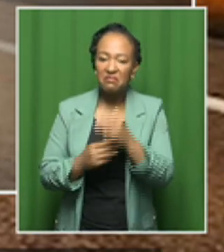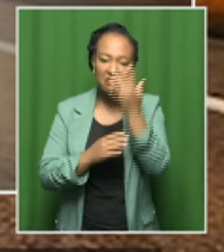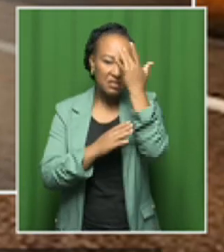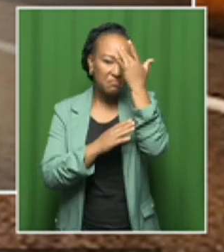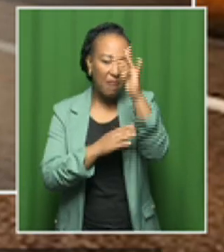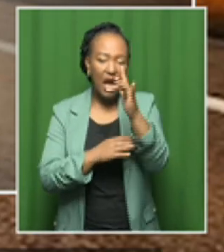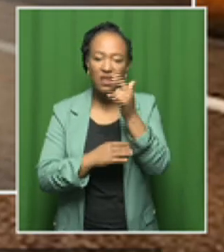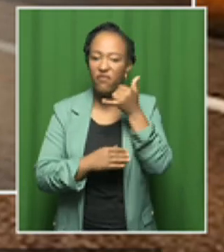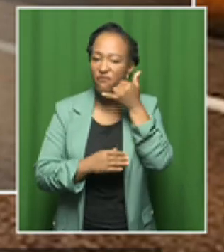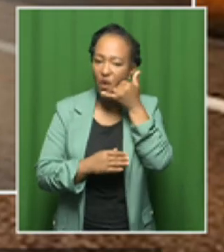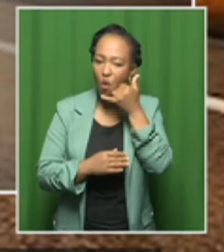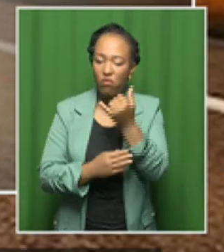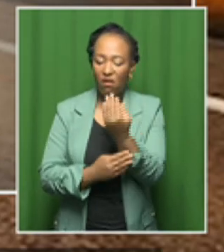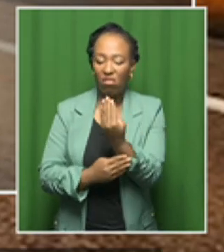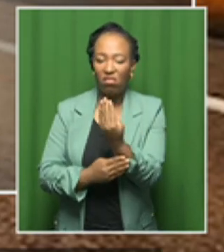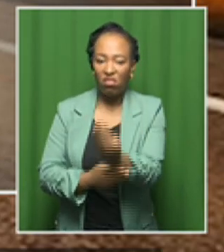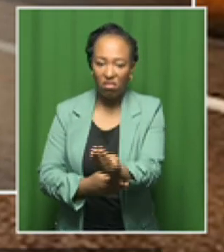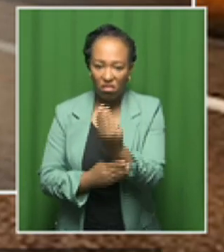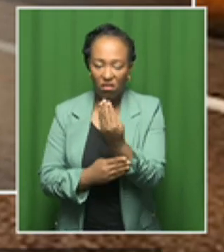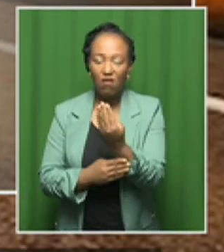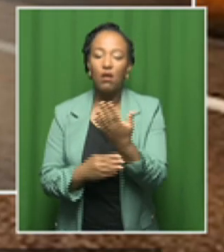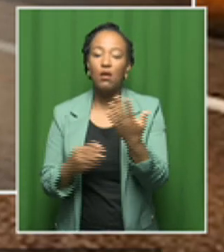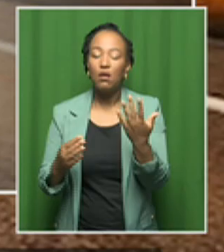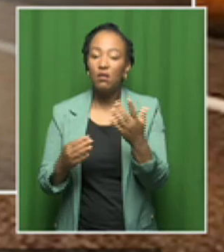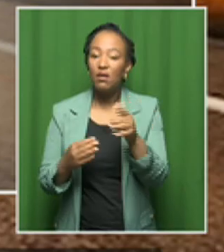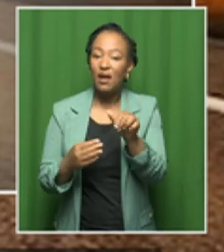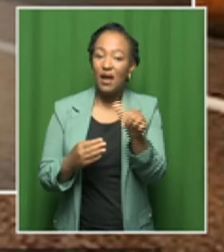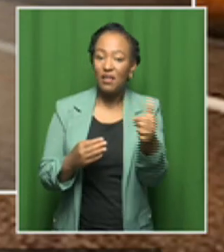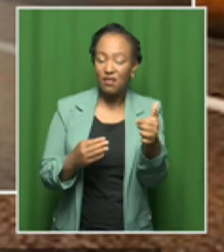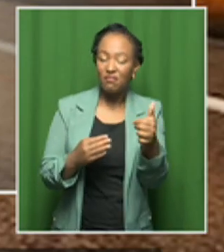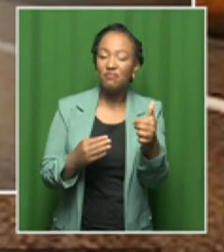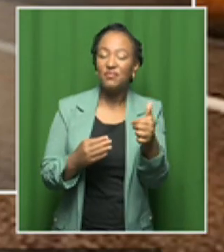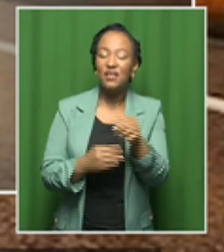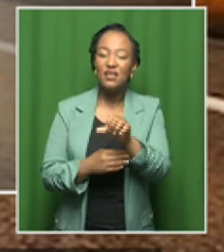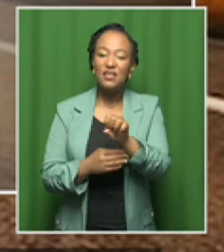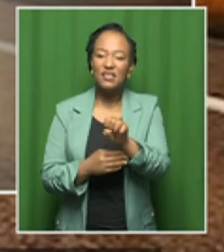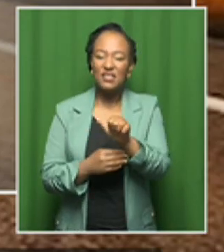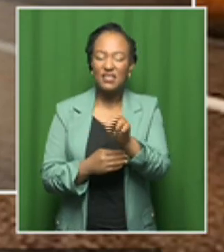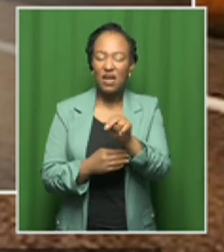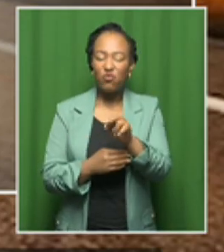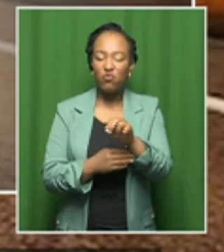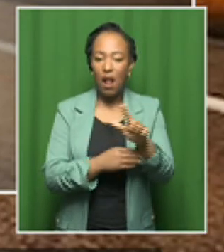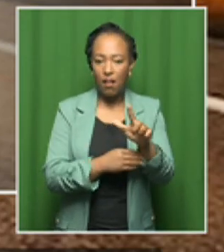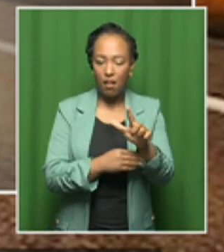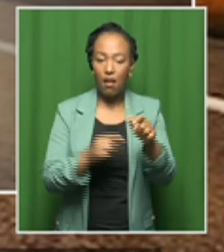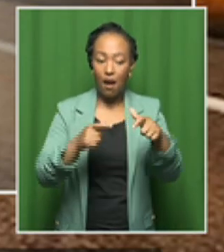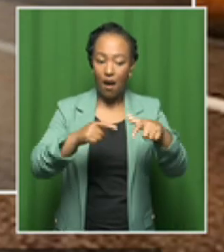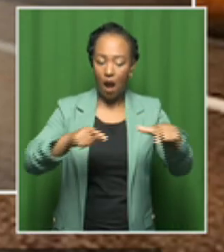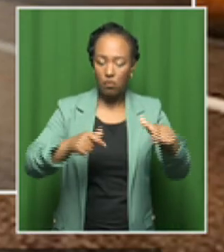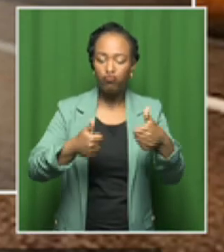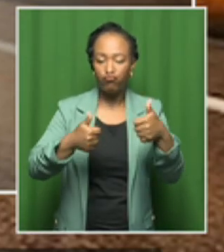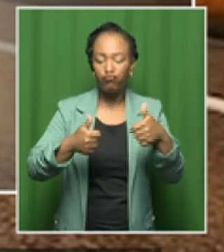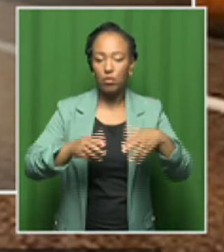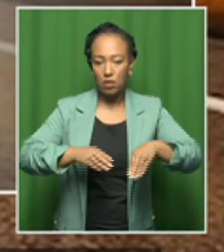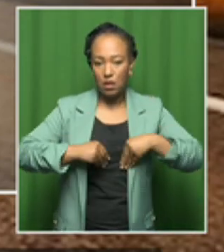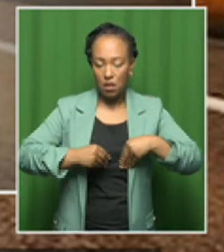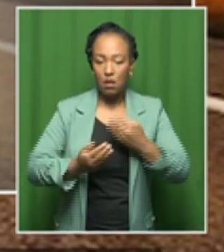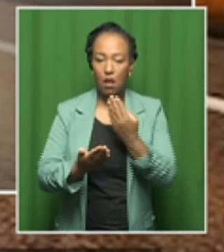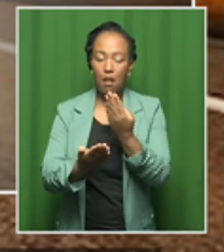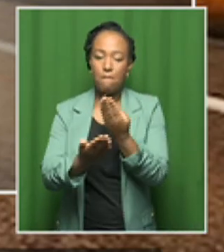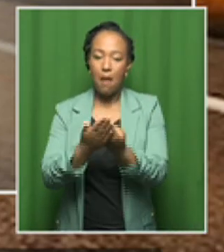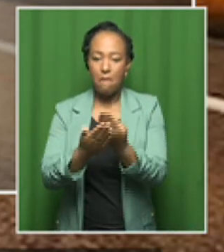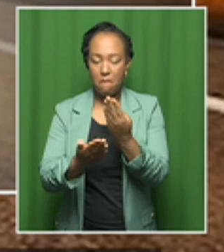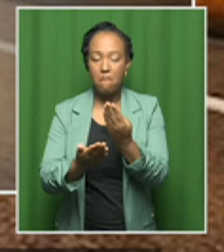linked to physical or virtual bank cards. You can use the Sanrail tags. You can use cash or the fleet cards. Are still permitted, but that's